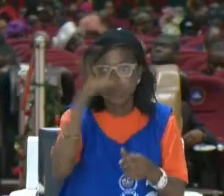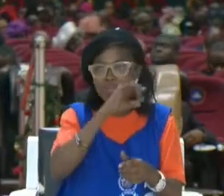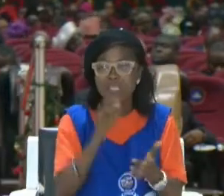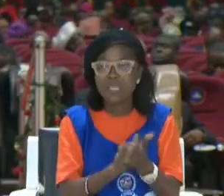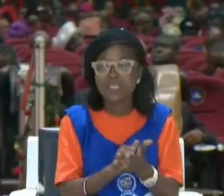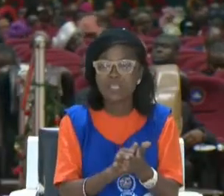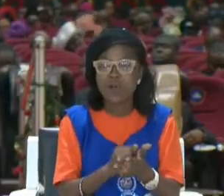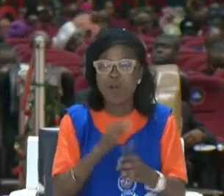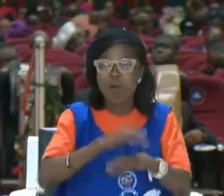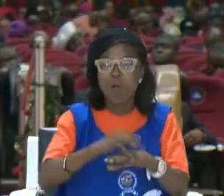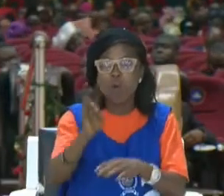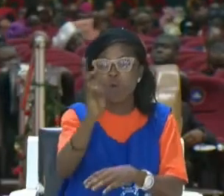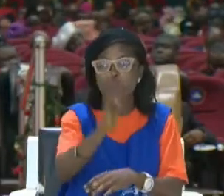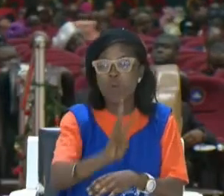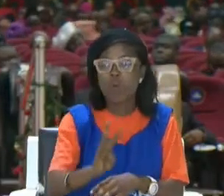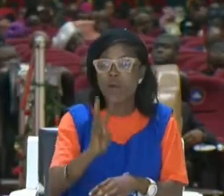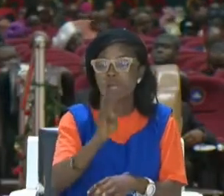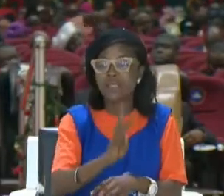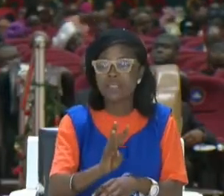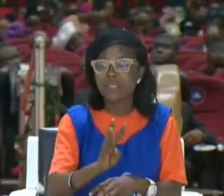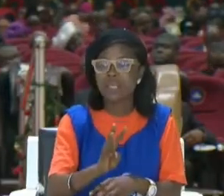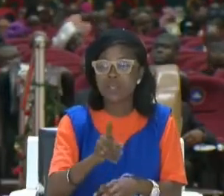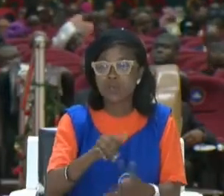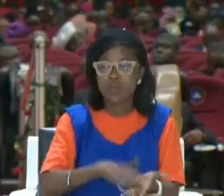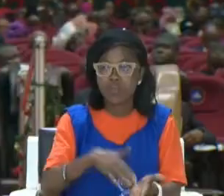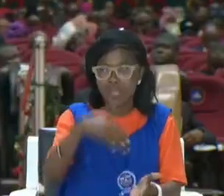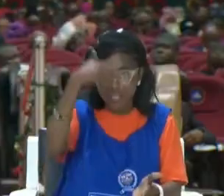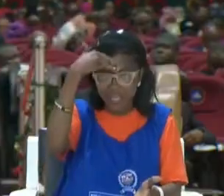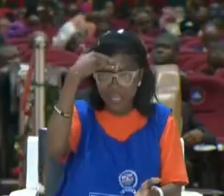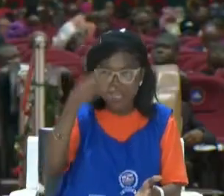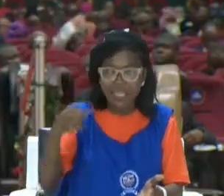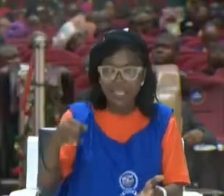On Wednesday, you'll be learning about how to subdue